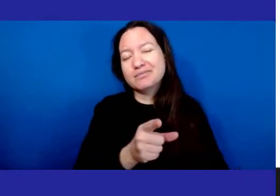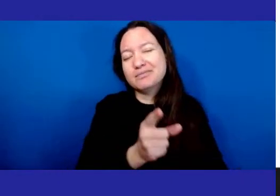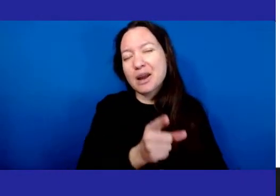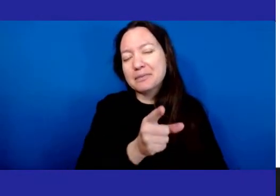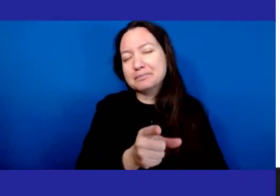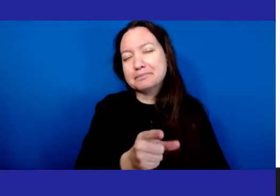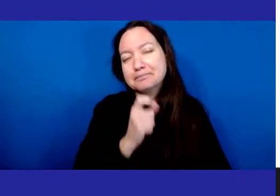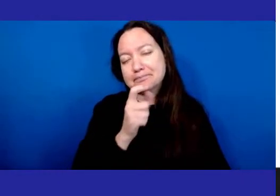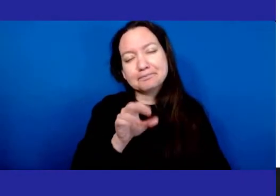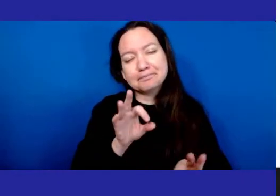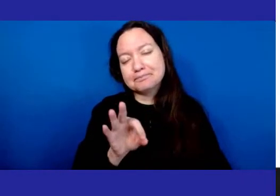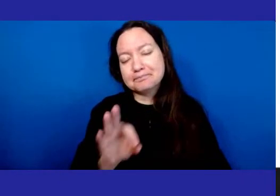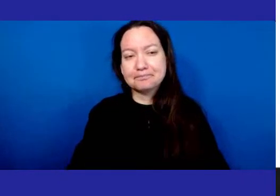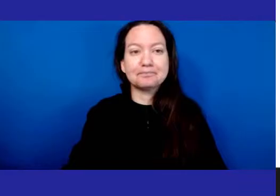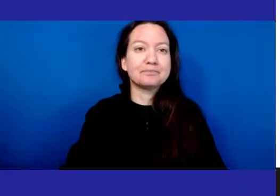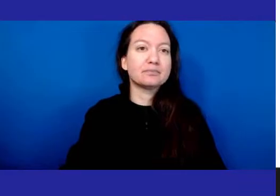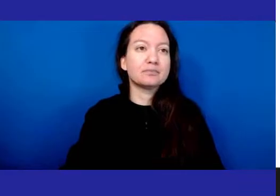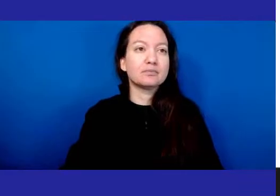imperfect.